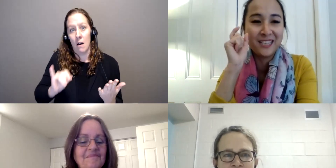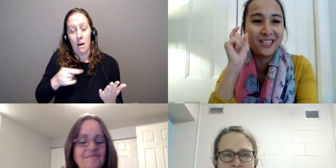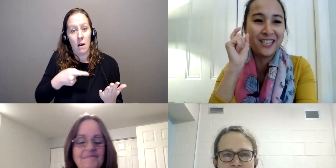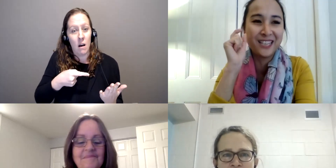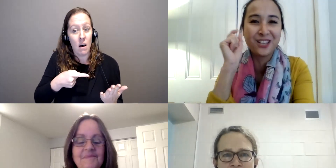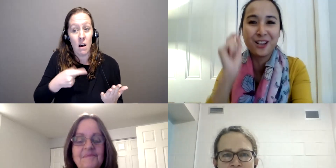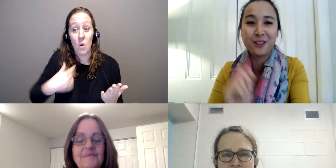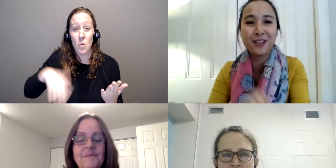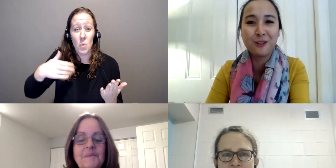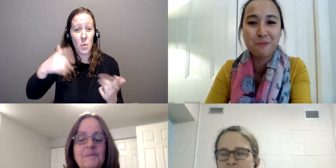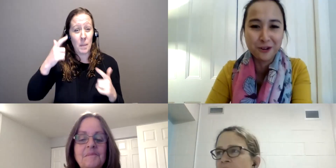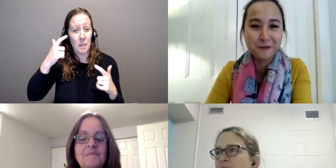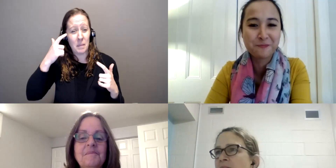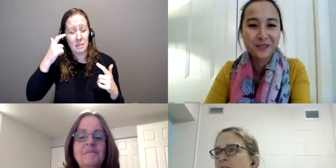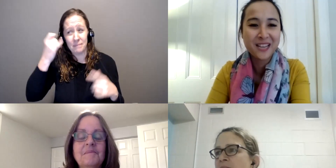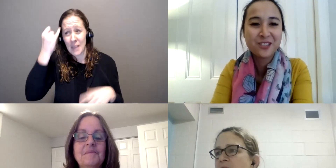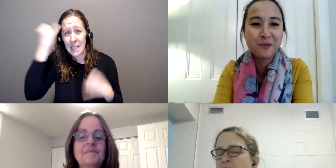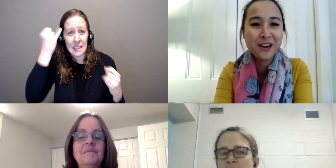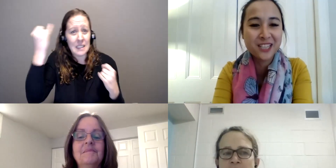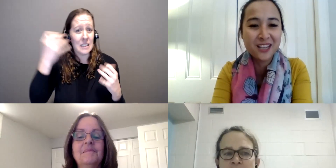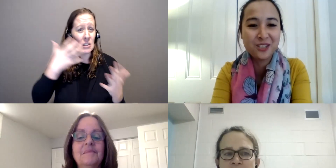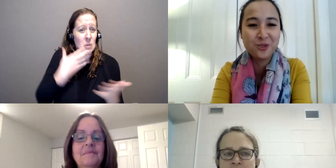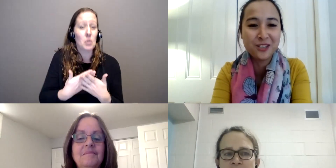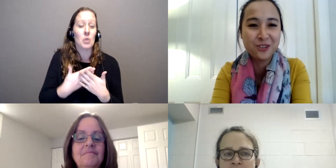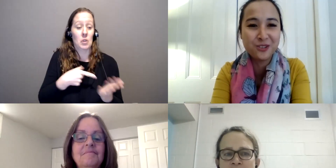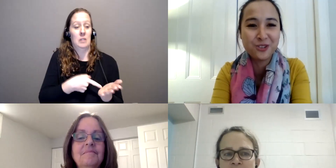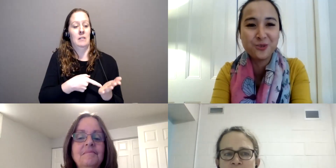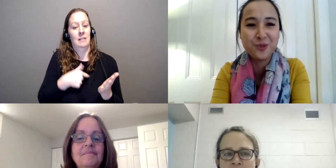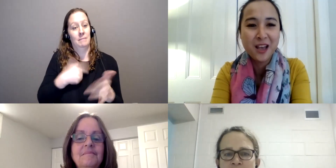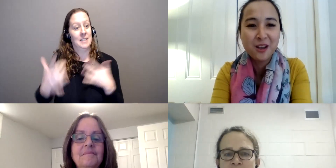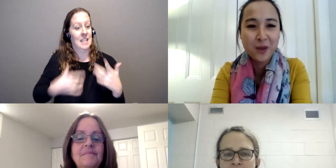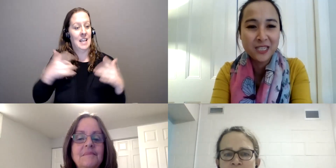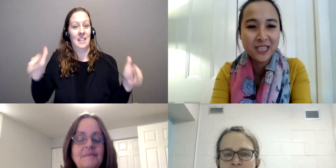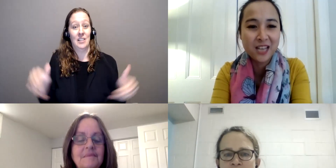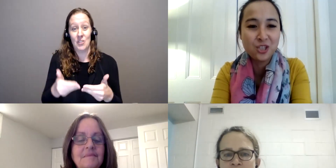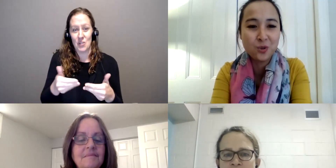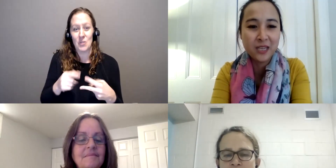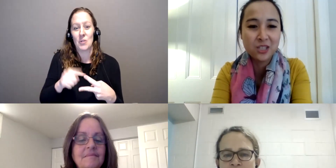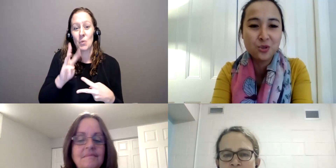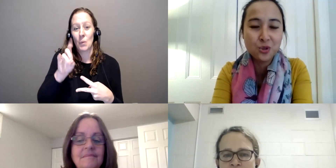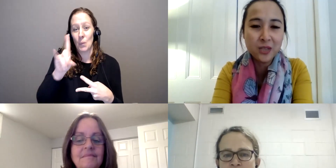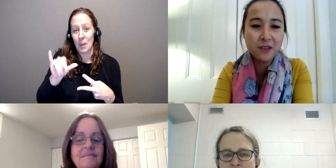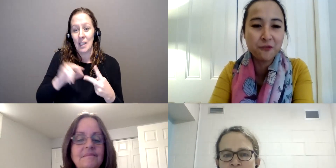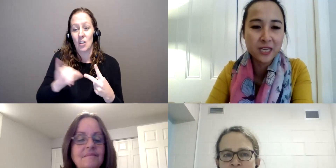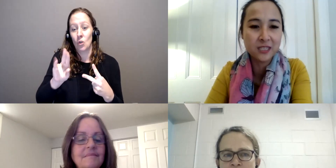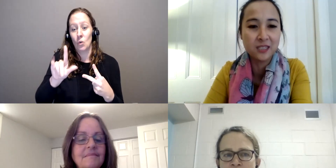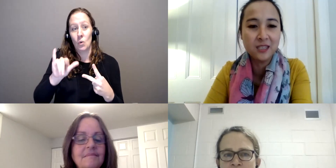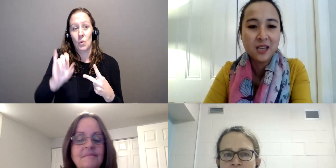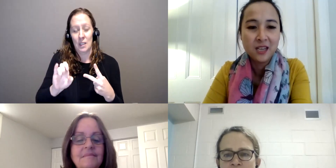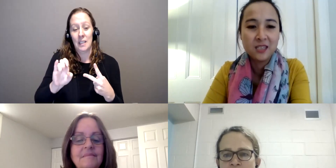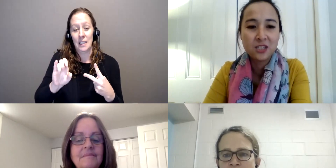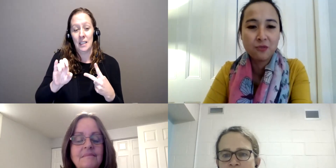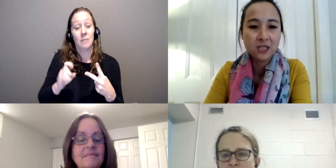big ideas in this little book. So I'm very excited to introduce to you Wendy and Julie. So Julie